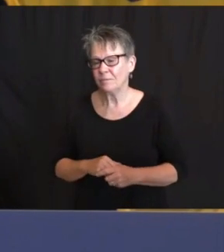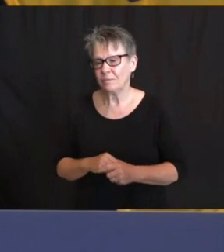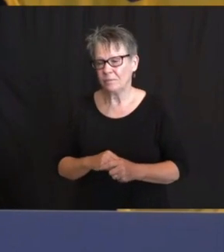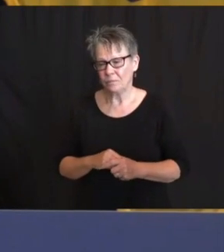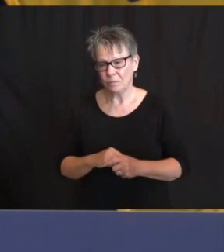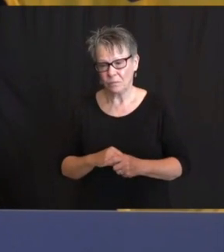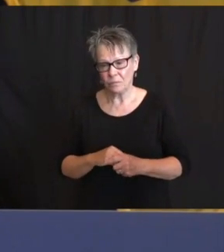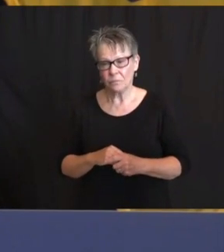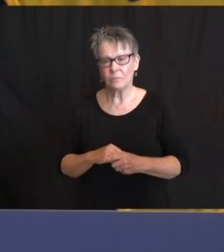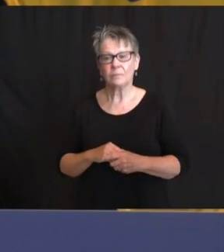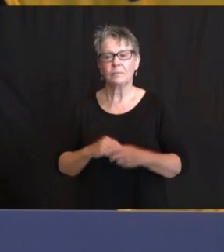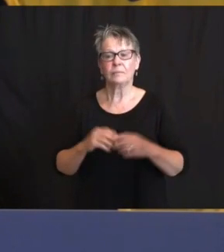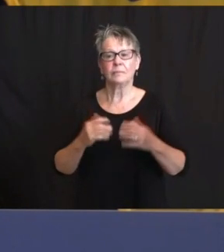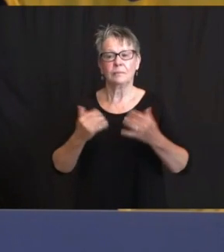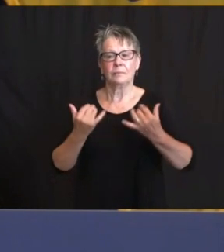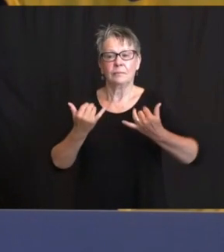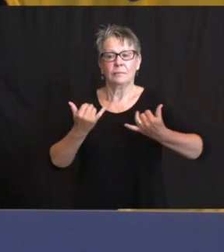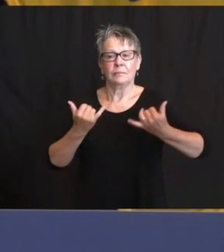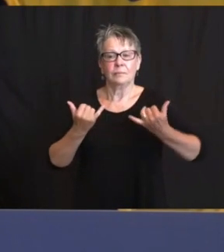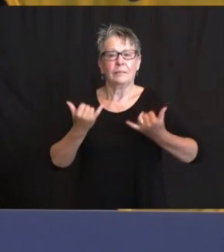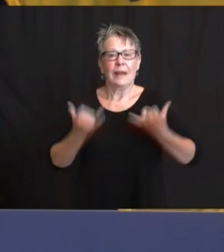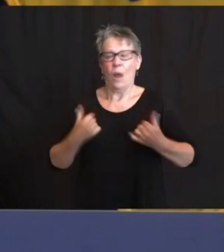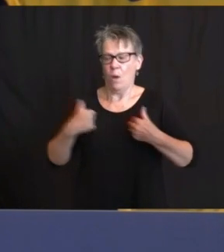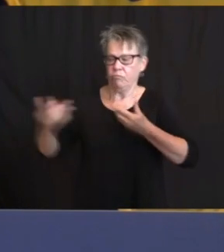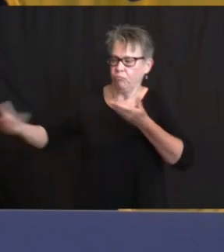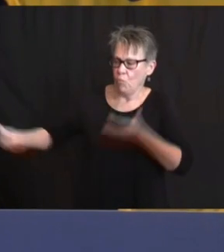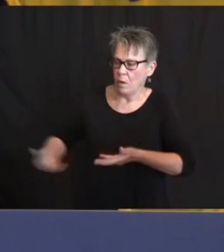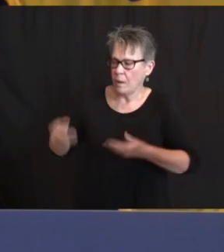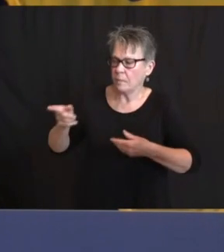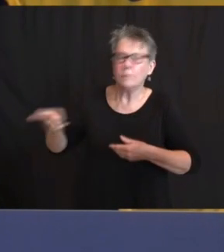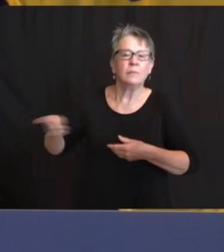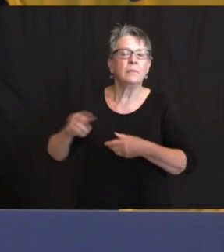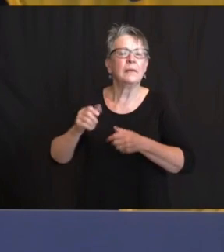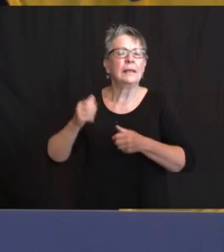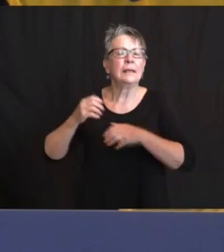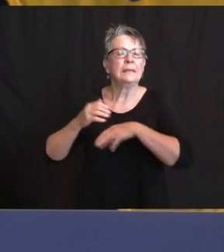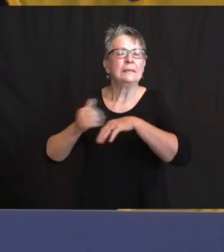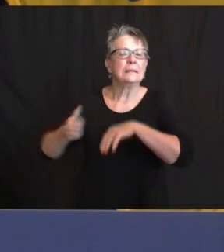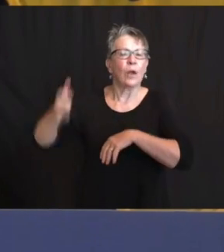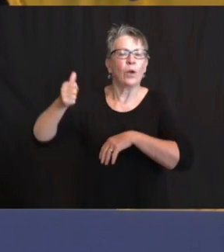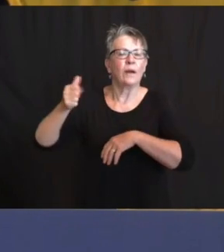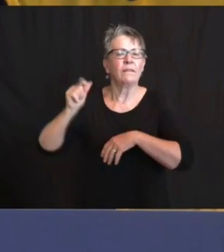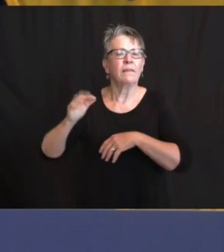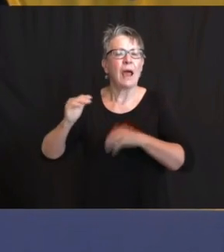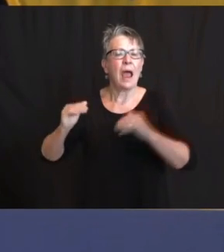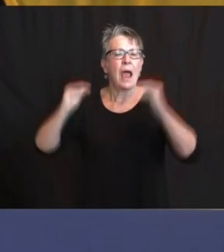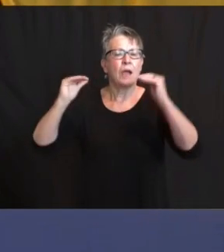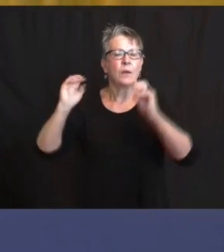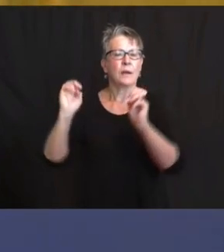Higher Education, an extraordinary leader in her own right, Dr. Zakiya Smith Ellis.